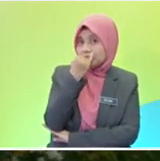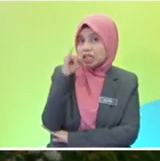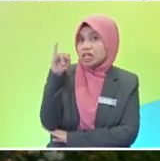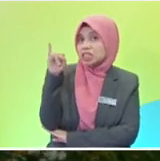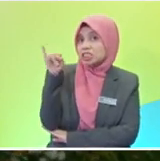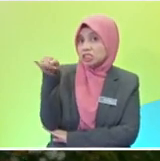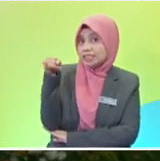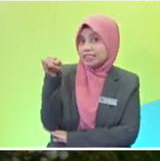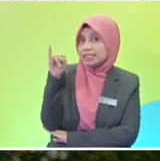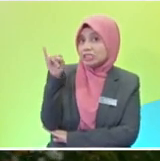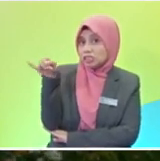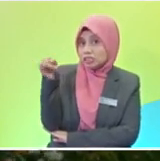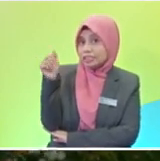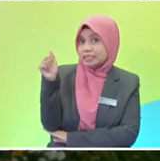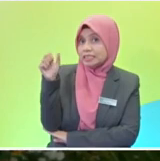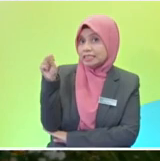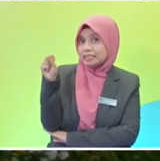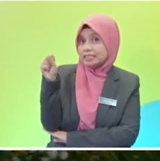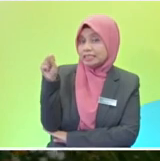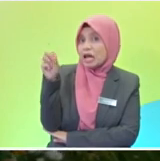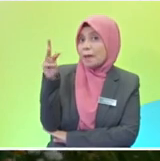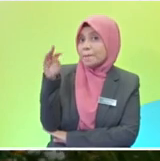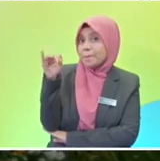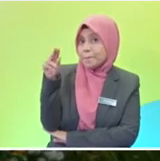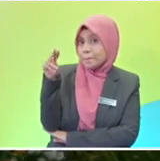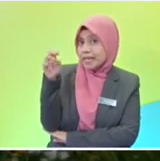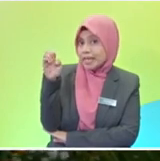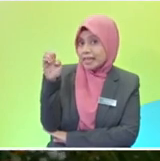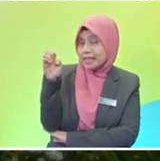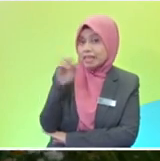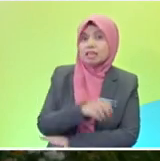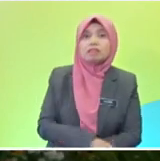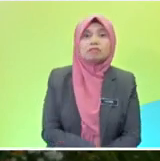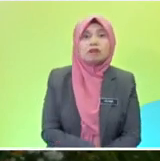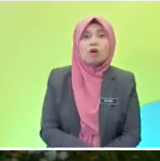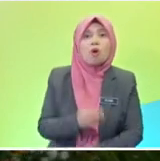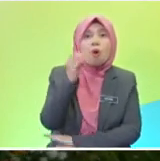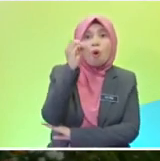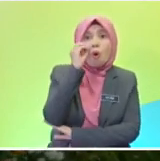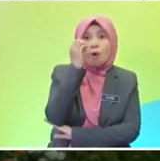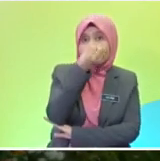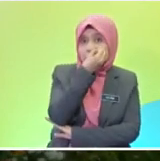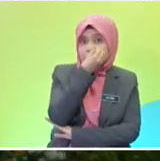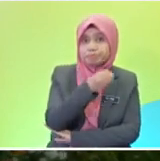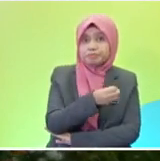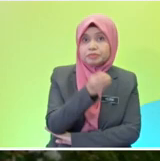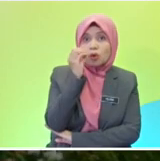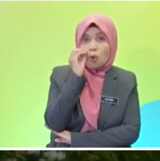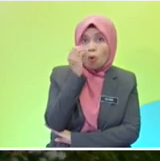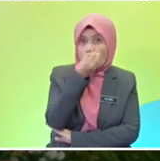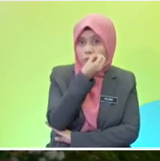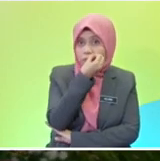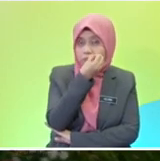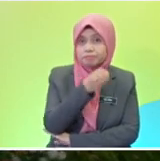j. Yes, correct. Okay. All right. Okay, next is orchid. So, it's